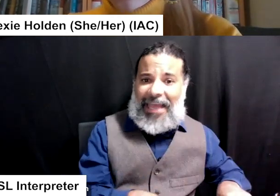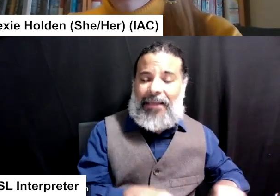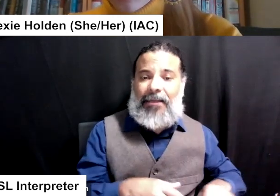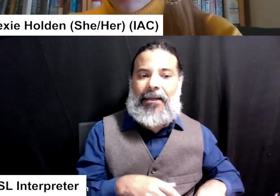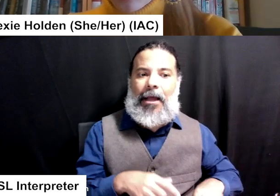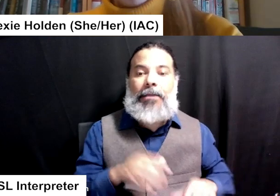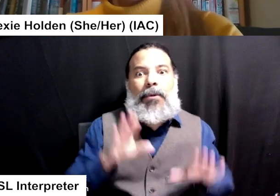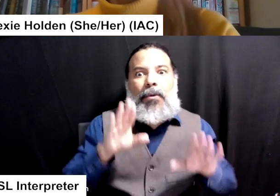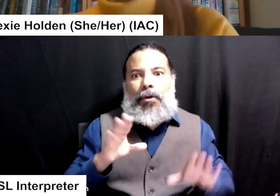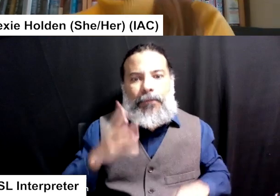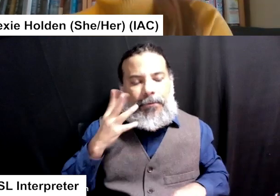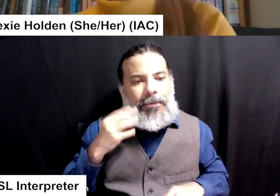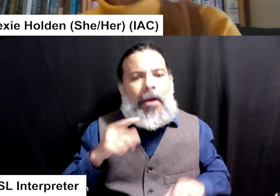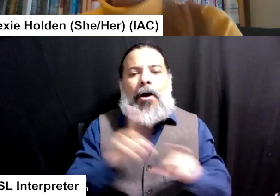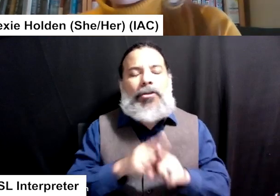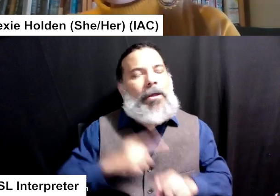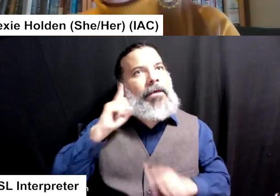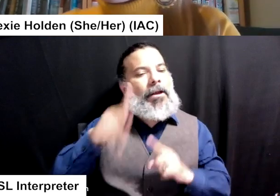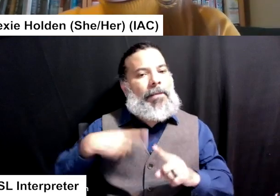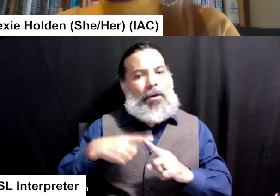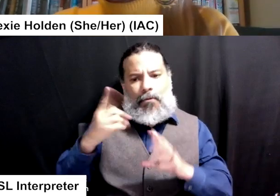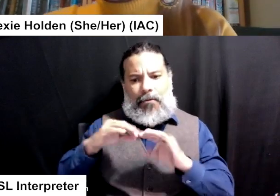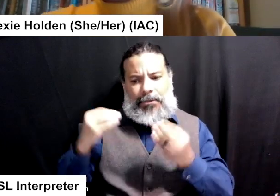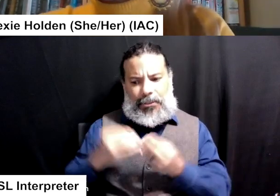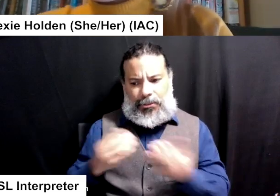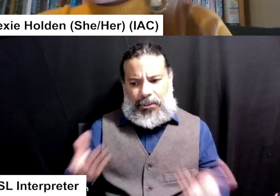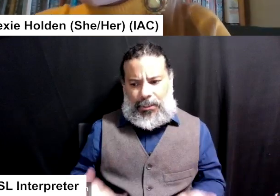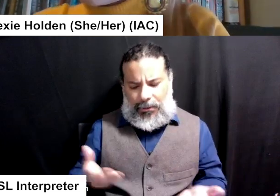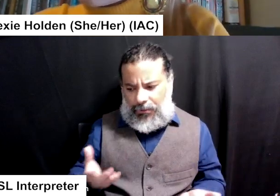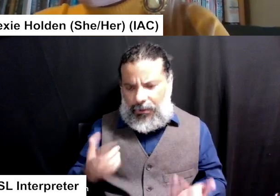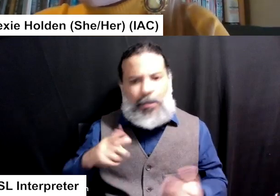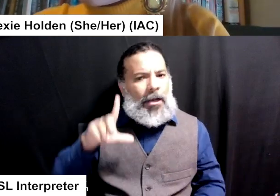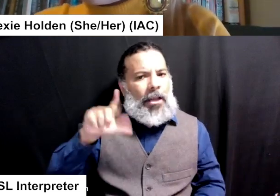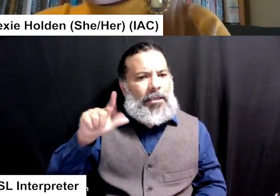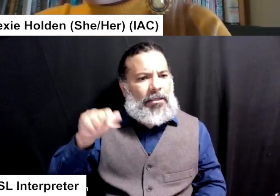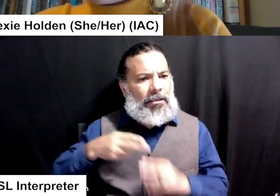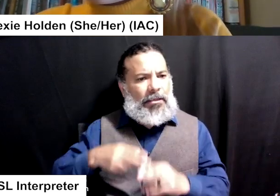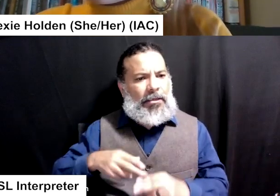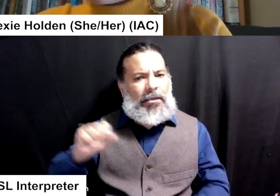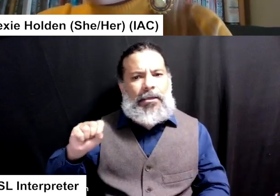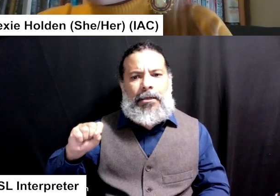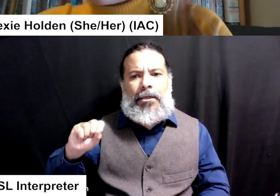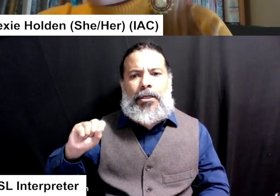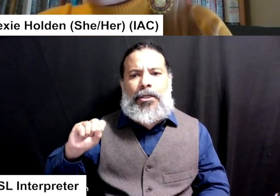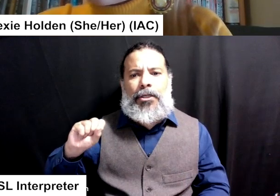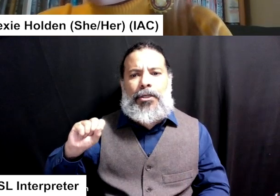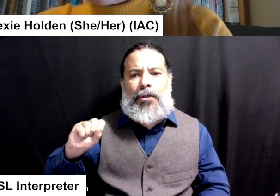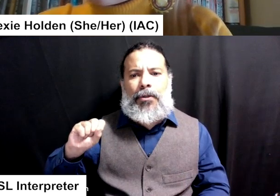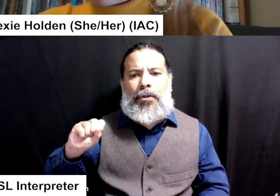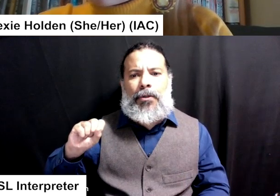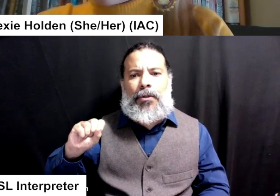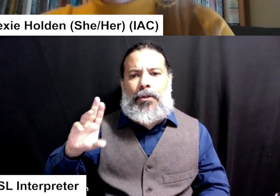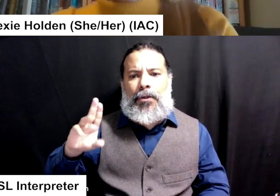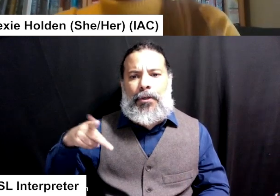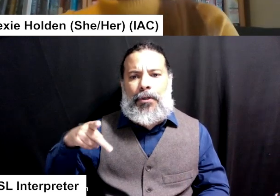been wonderful. And then I also thought of an organization here in Los Angeles called Superseed,